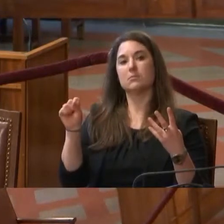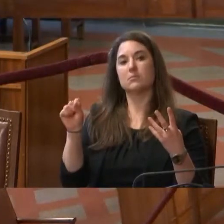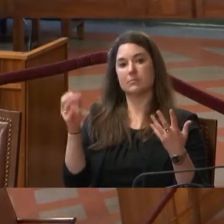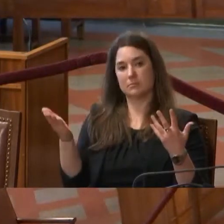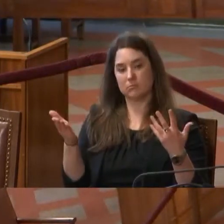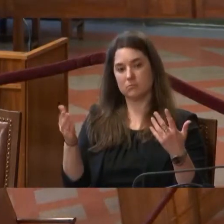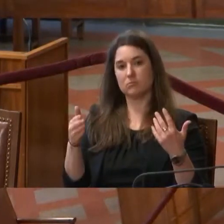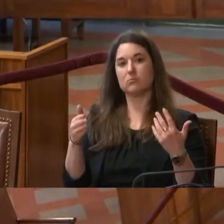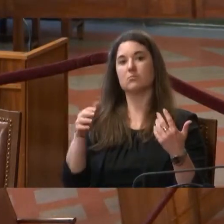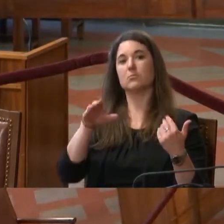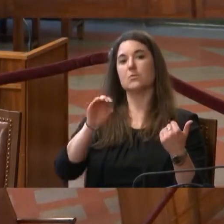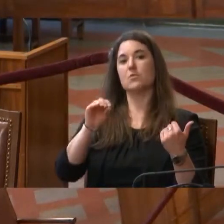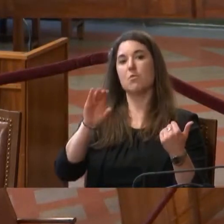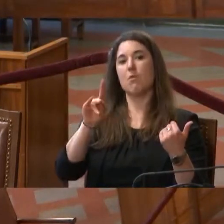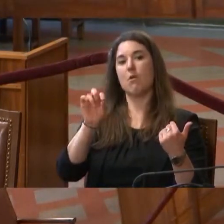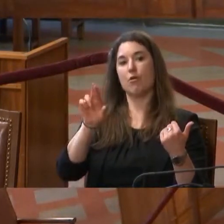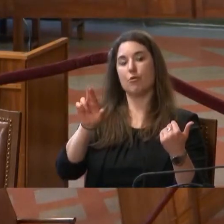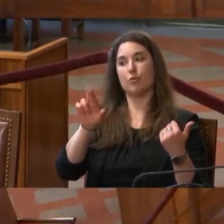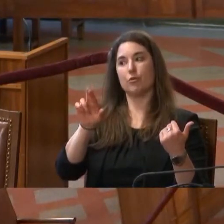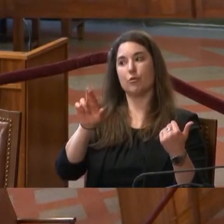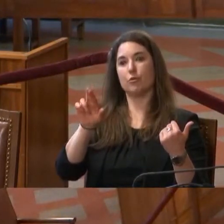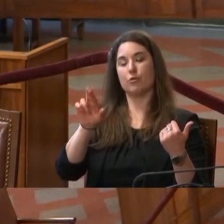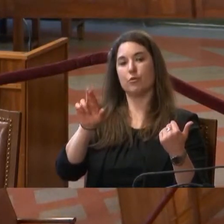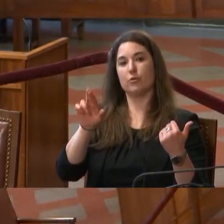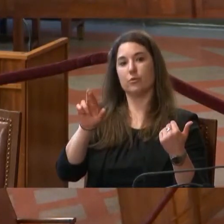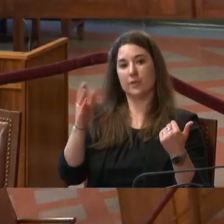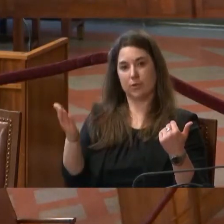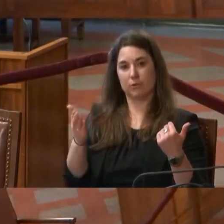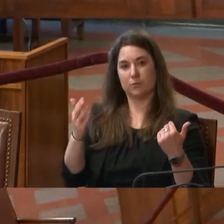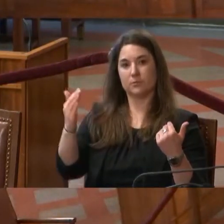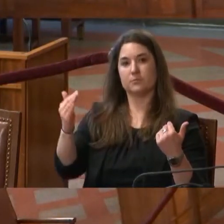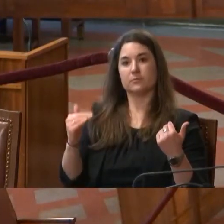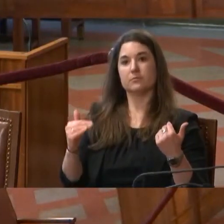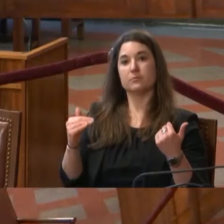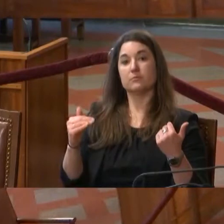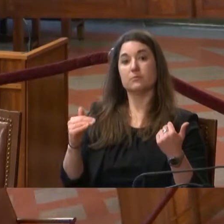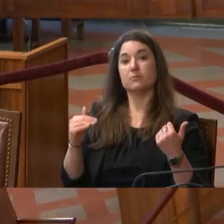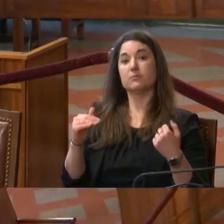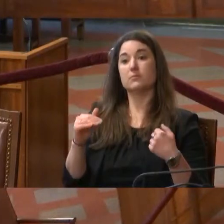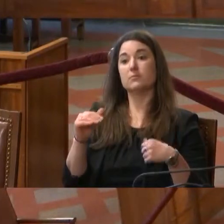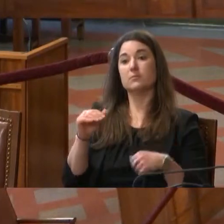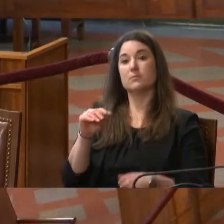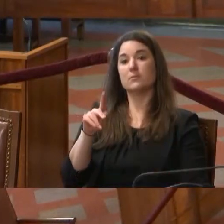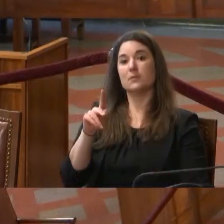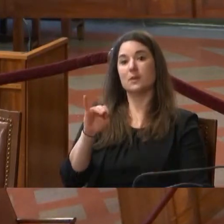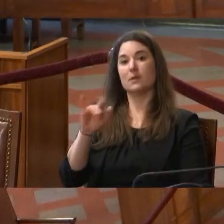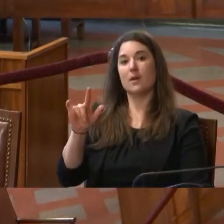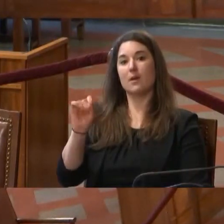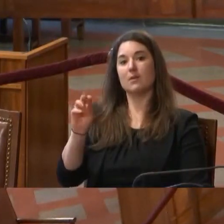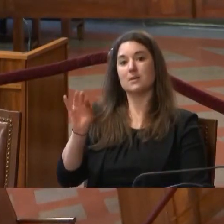Here. Mr. O'Connor. Here. Mrs. Kale Smith.